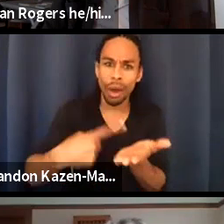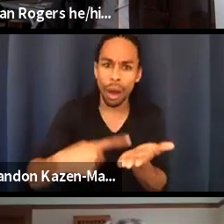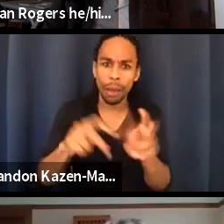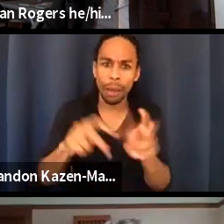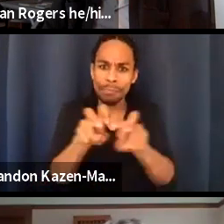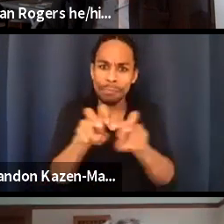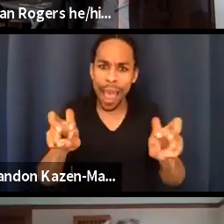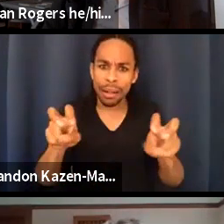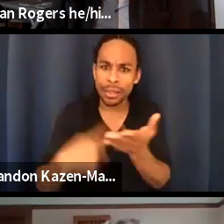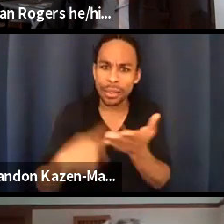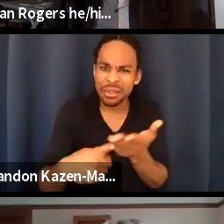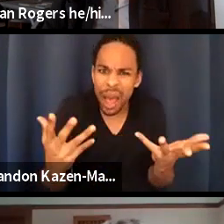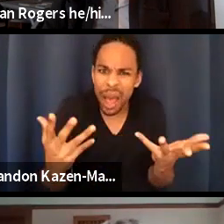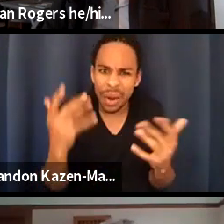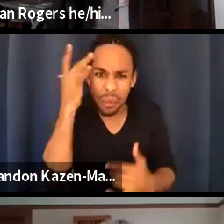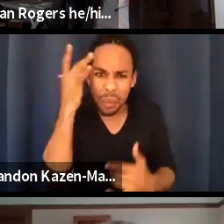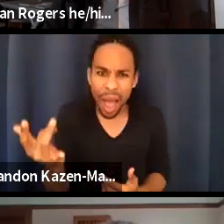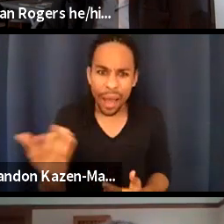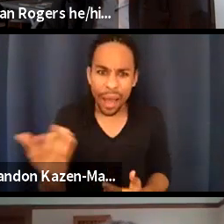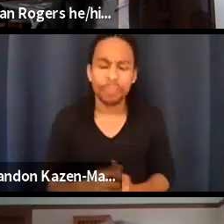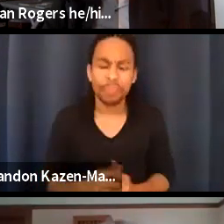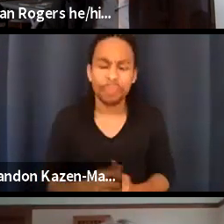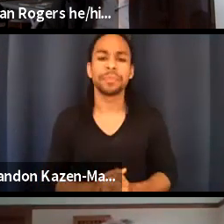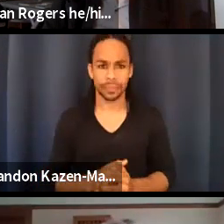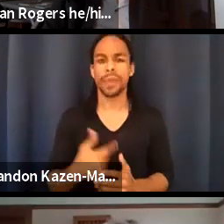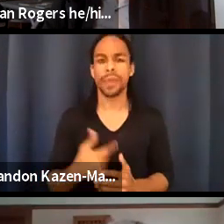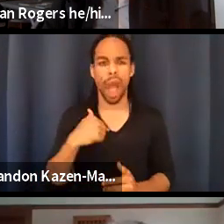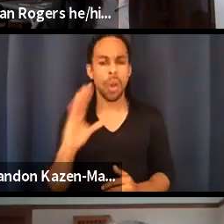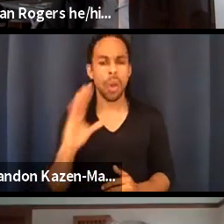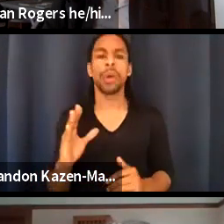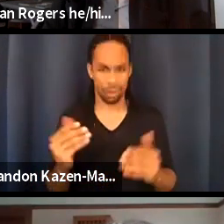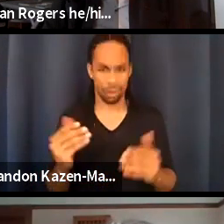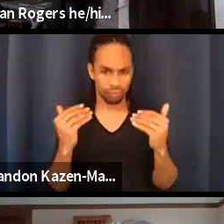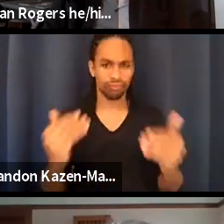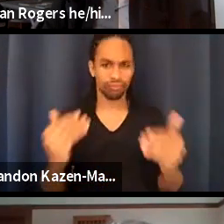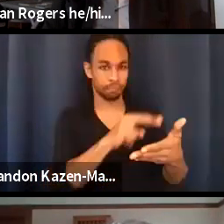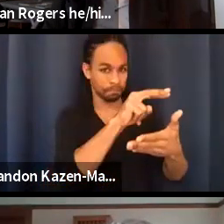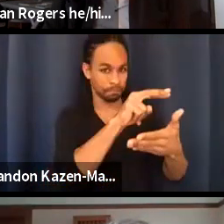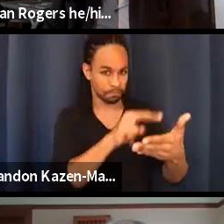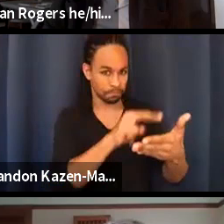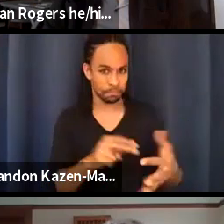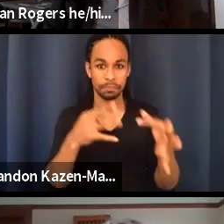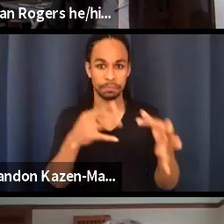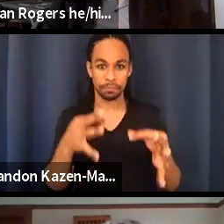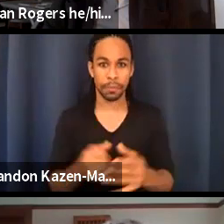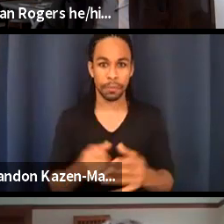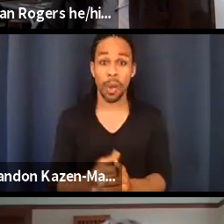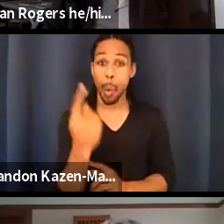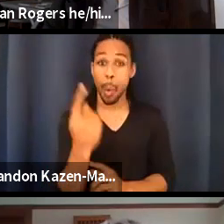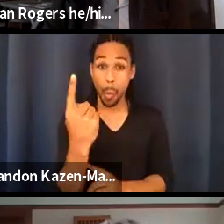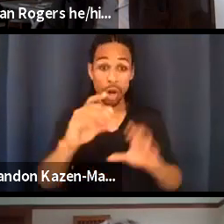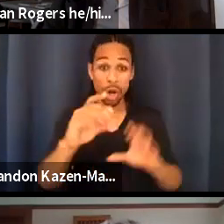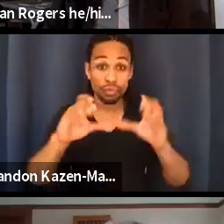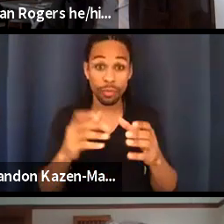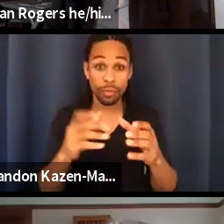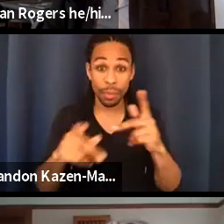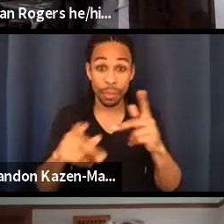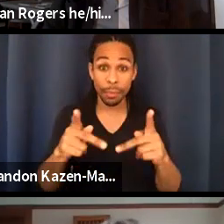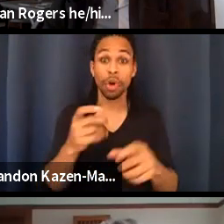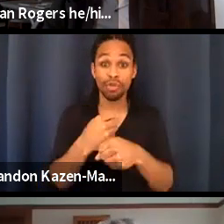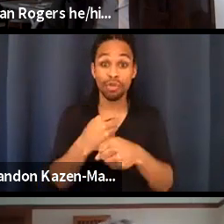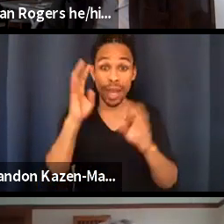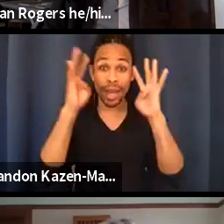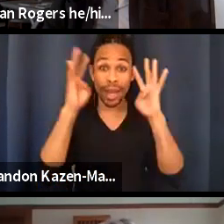sure I get this correctly. A group of people created an amazing document very recently, and they want us all to take it